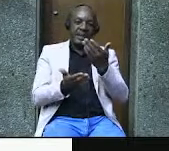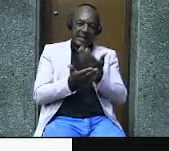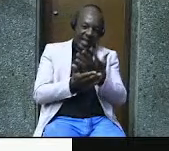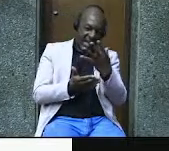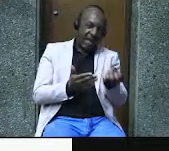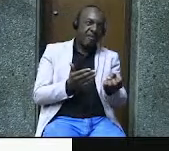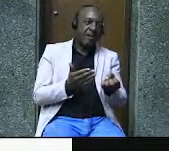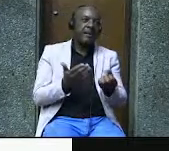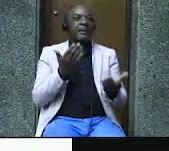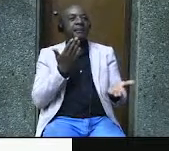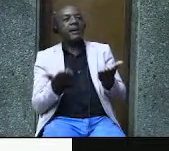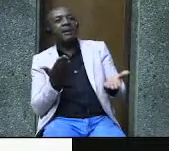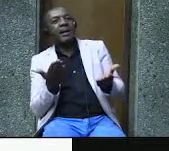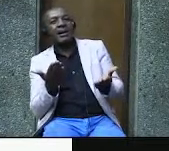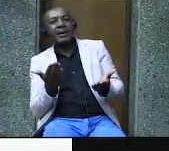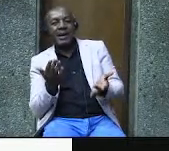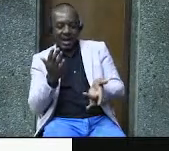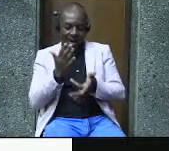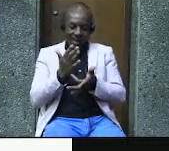technical.